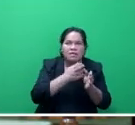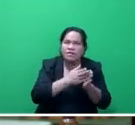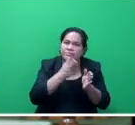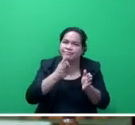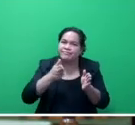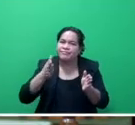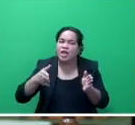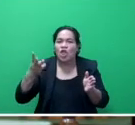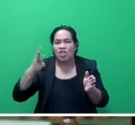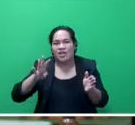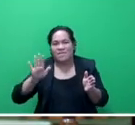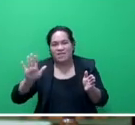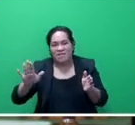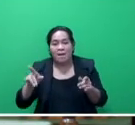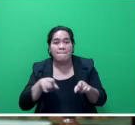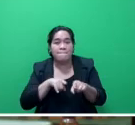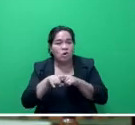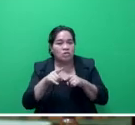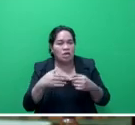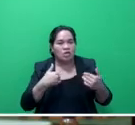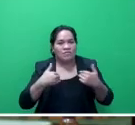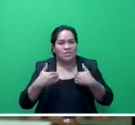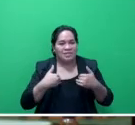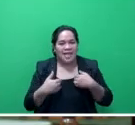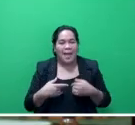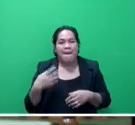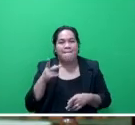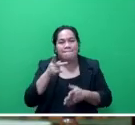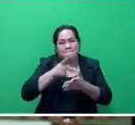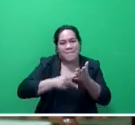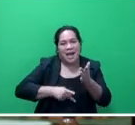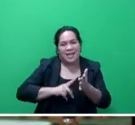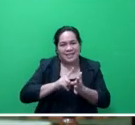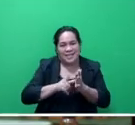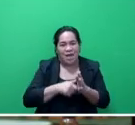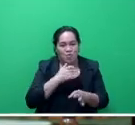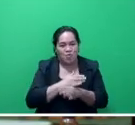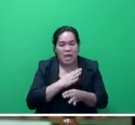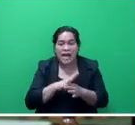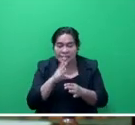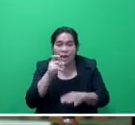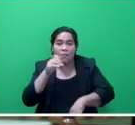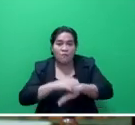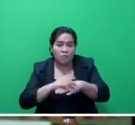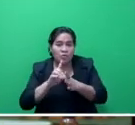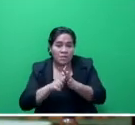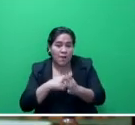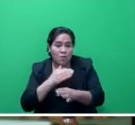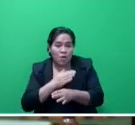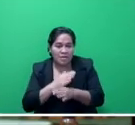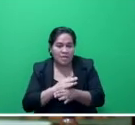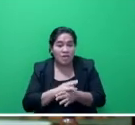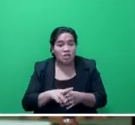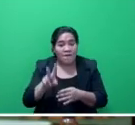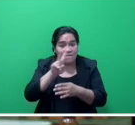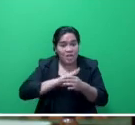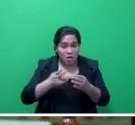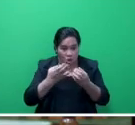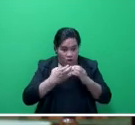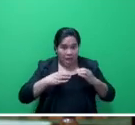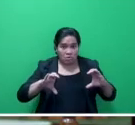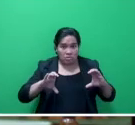A lot of them are university students who work part-time. Some of them, of course, work full-time. And the BPO Council, Mr. Speaker,